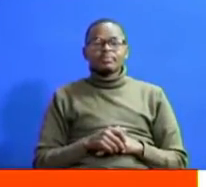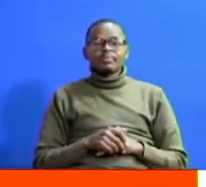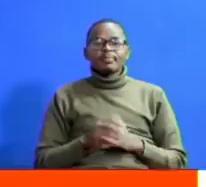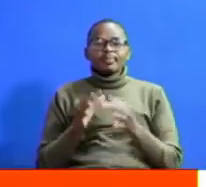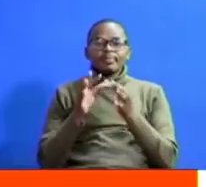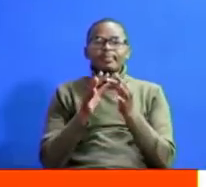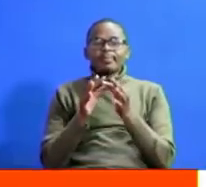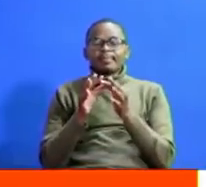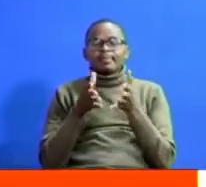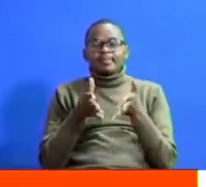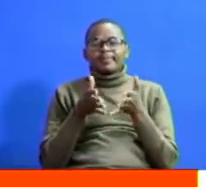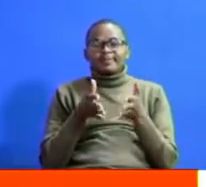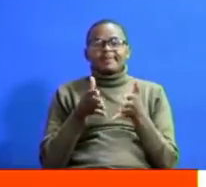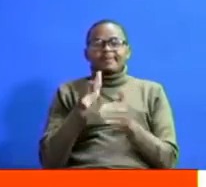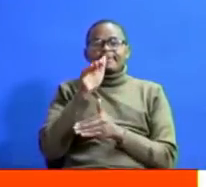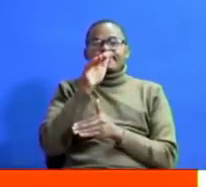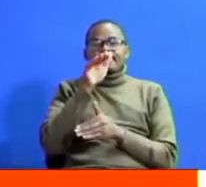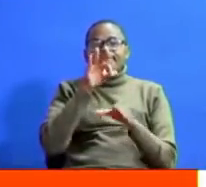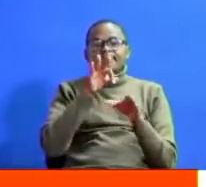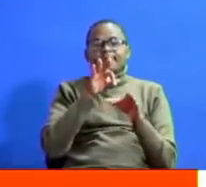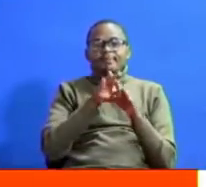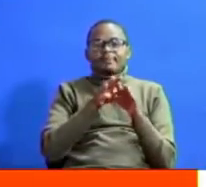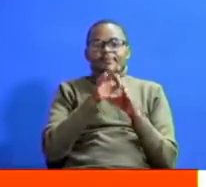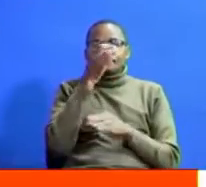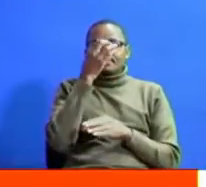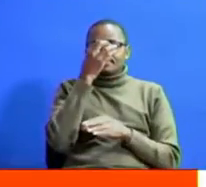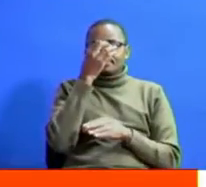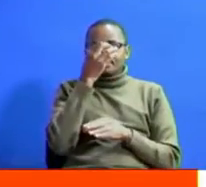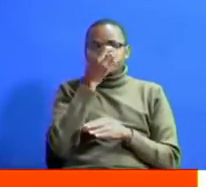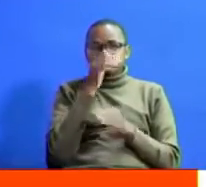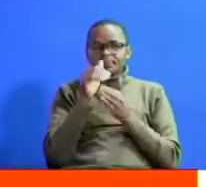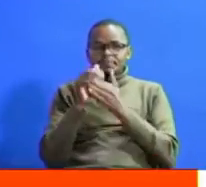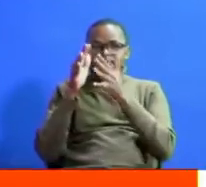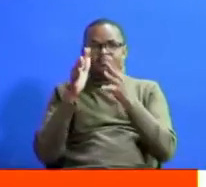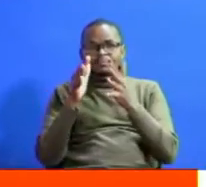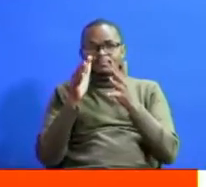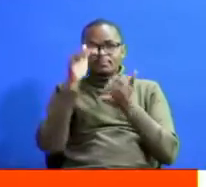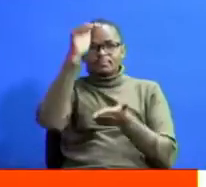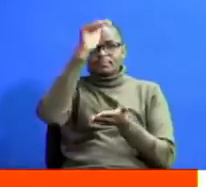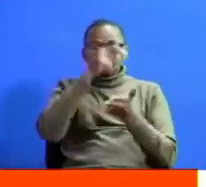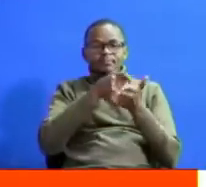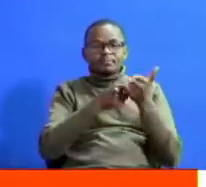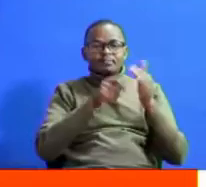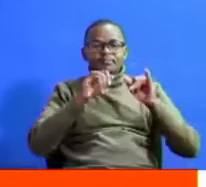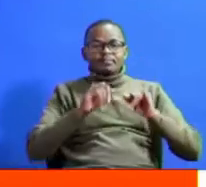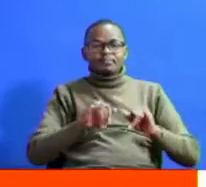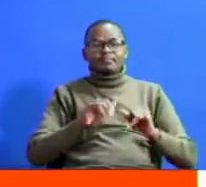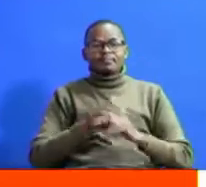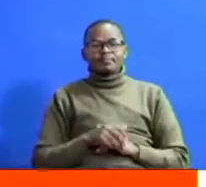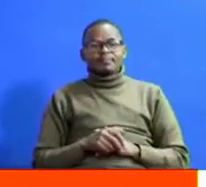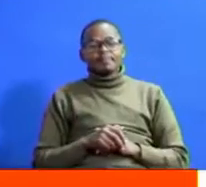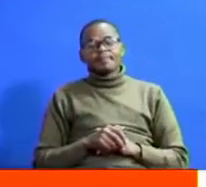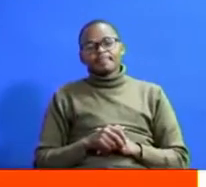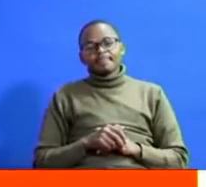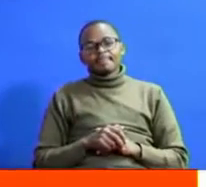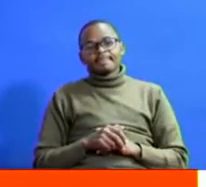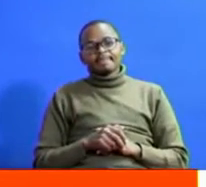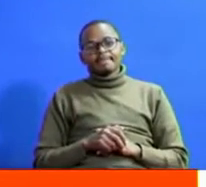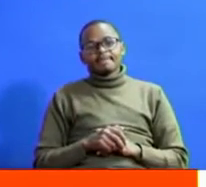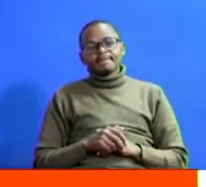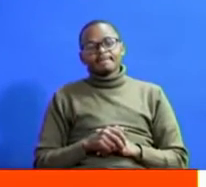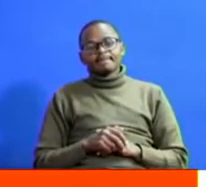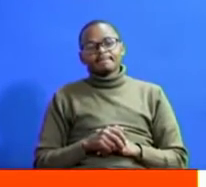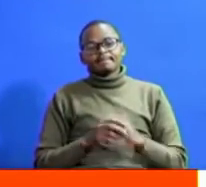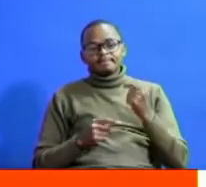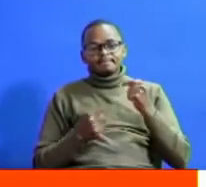coalition present asked residents to vote for William Ruto, a leader who will reduce the cost of living. Sure of